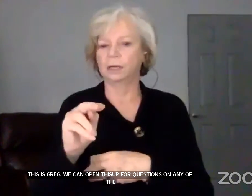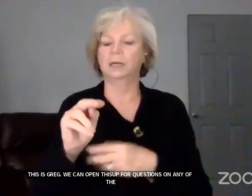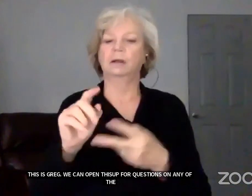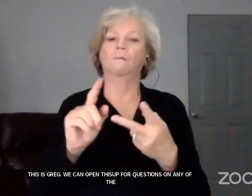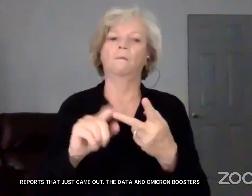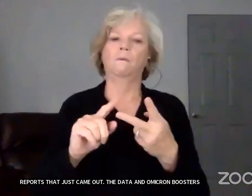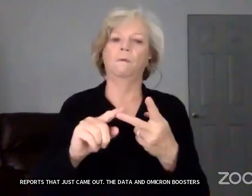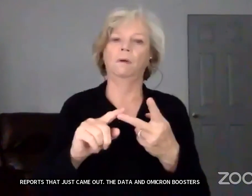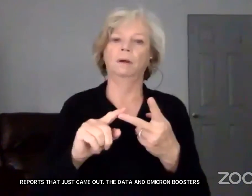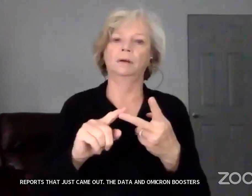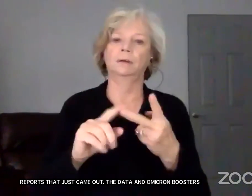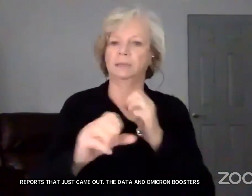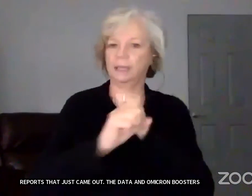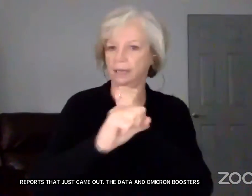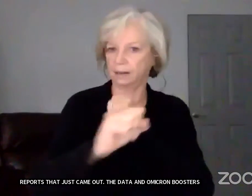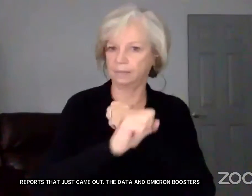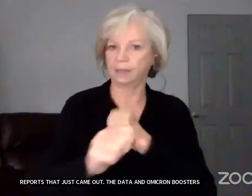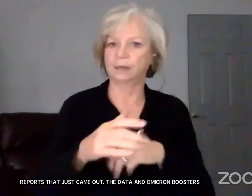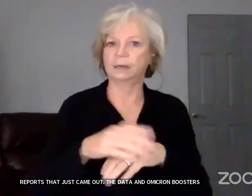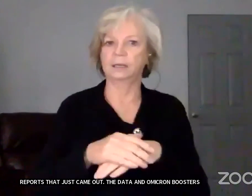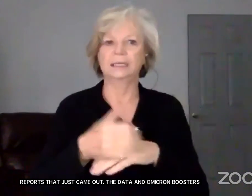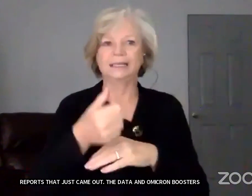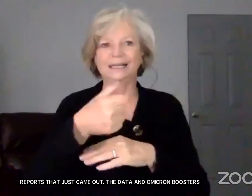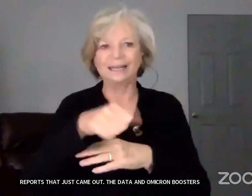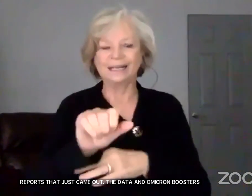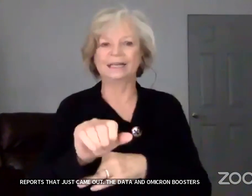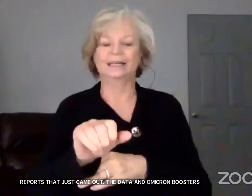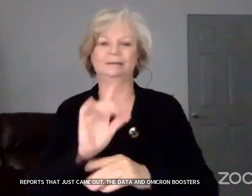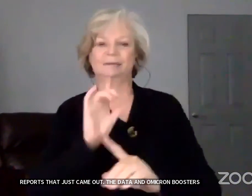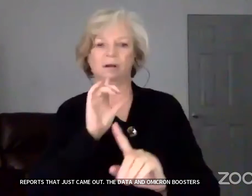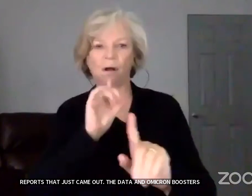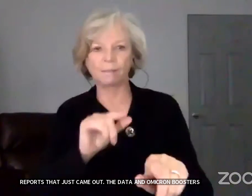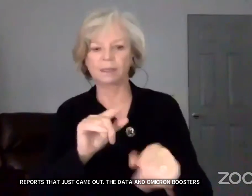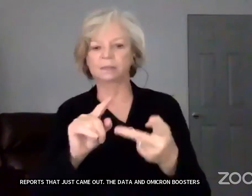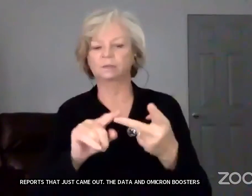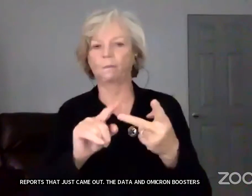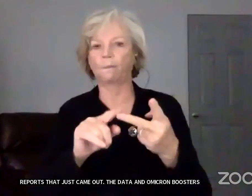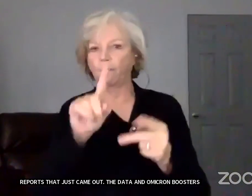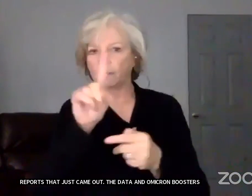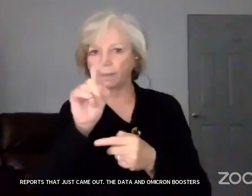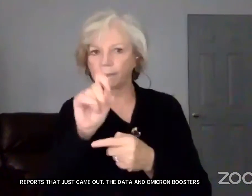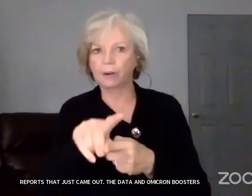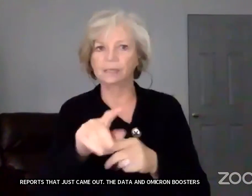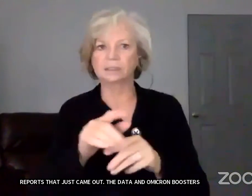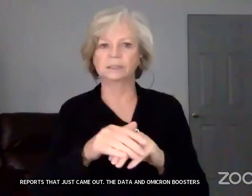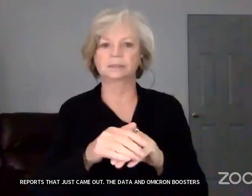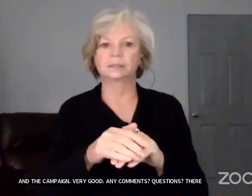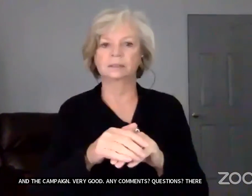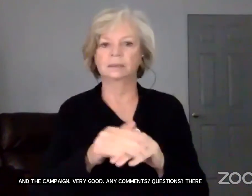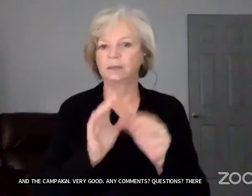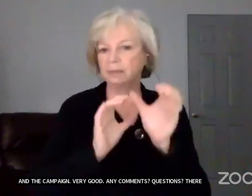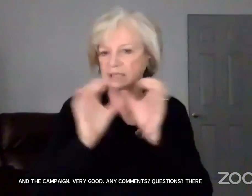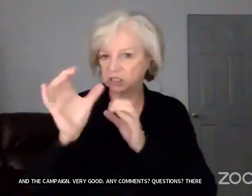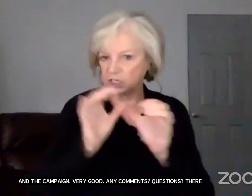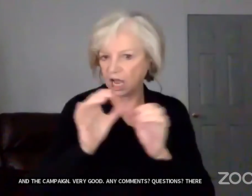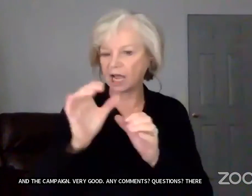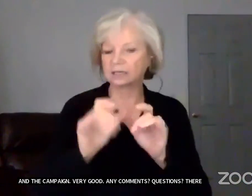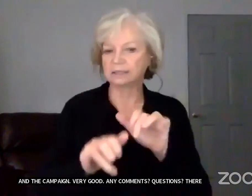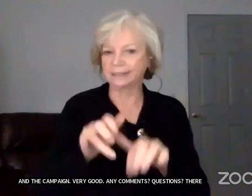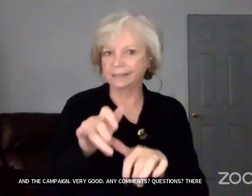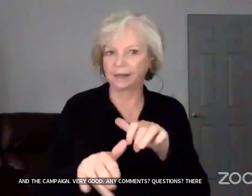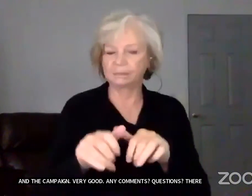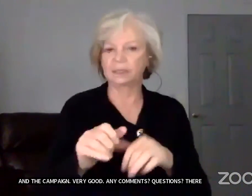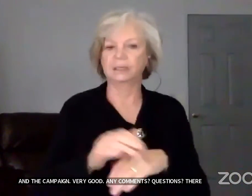Yeah, very good. Any comments, questions? There may be one in the chat. Let's see. This is from